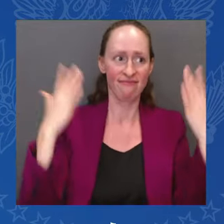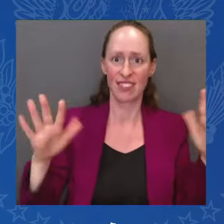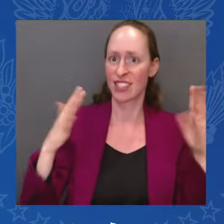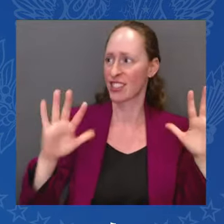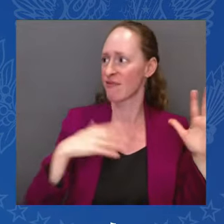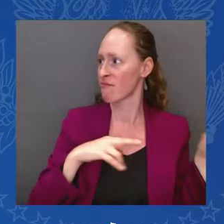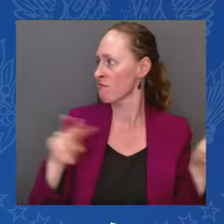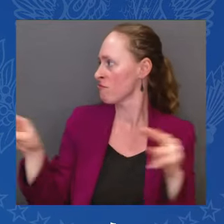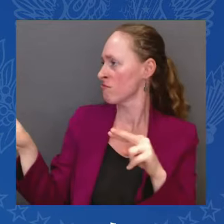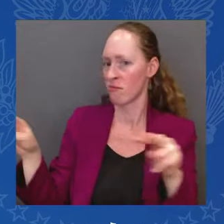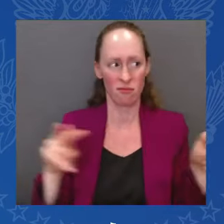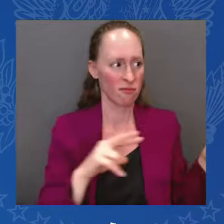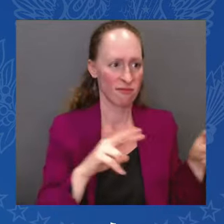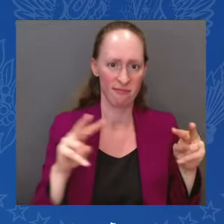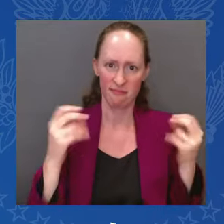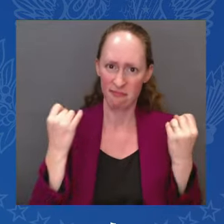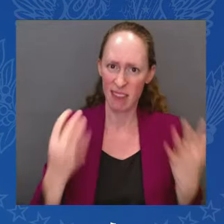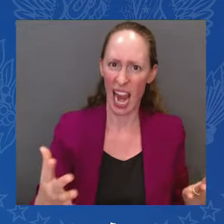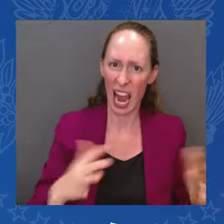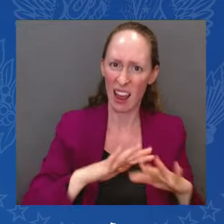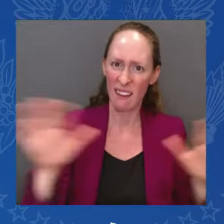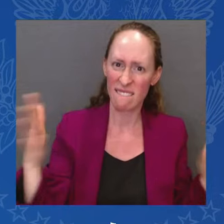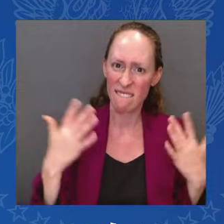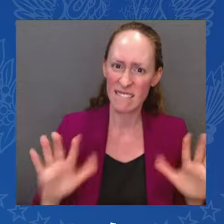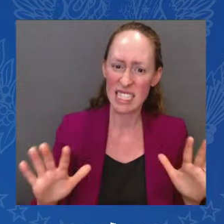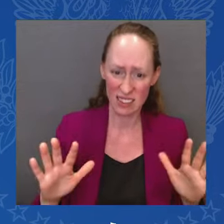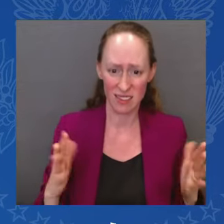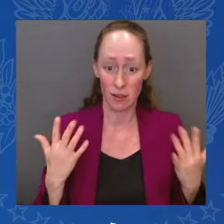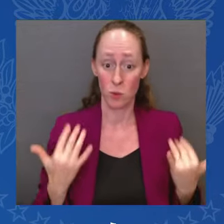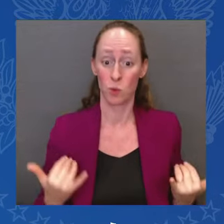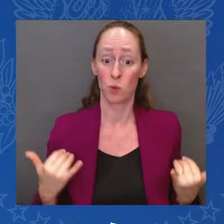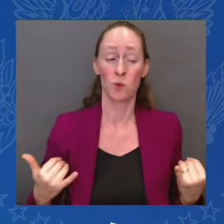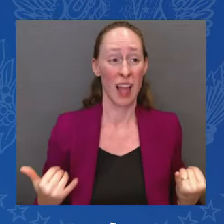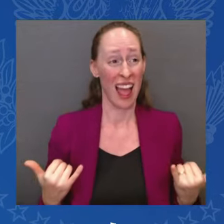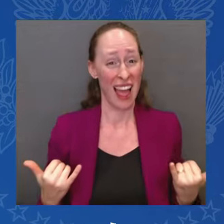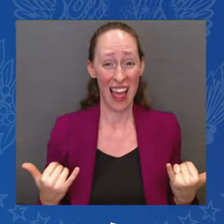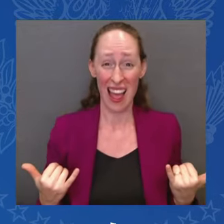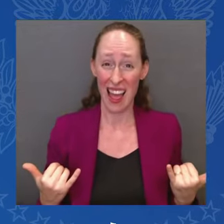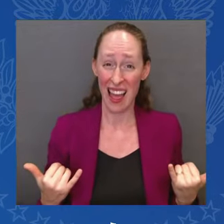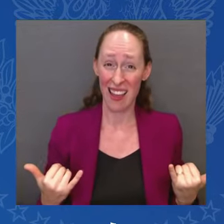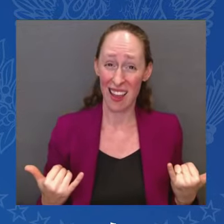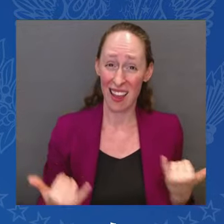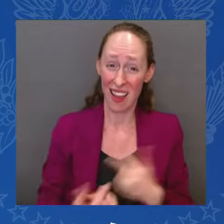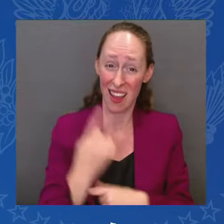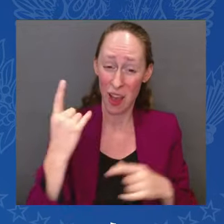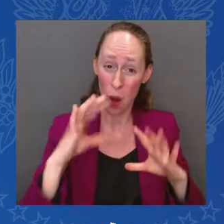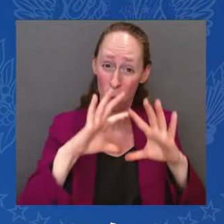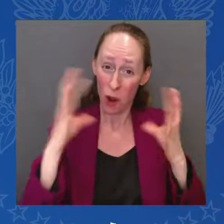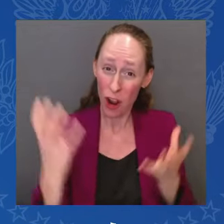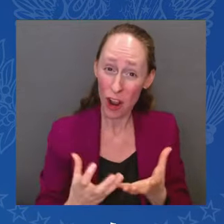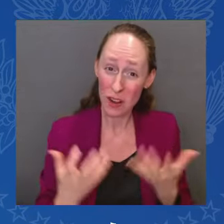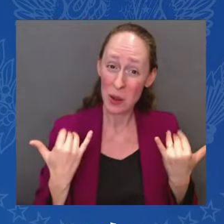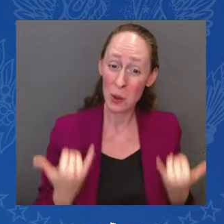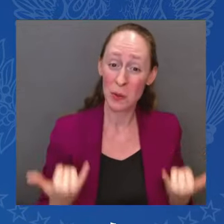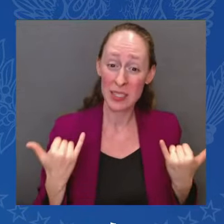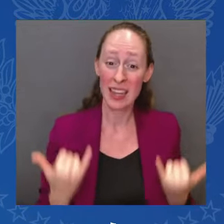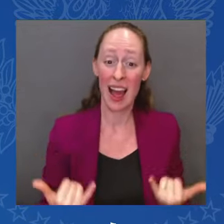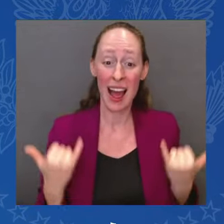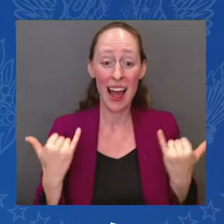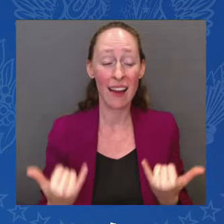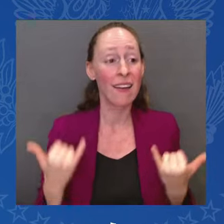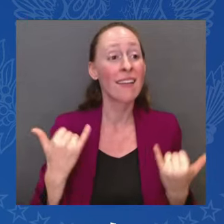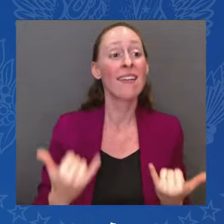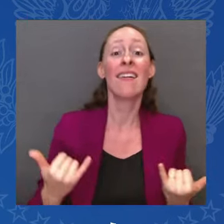Because in today's world, on the first day of school, students, yes, learn the name of their